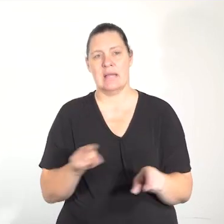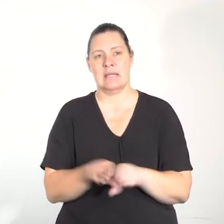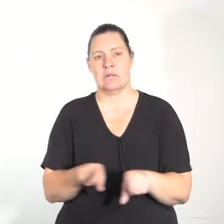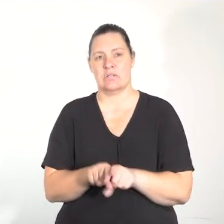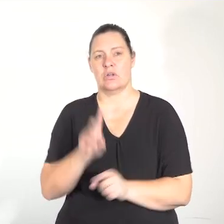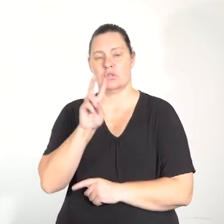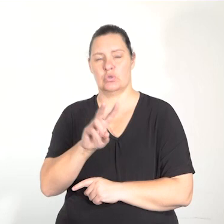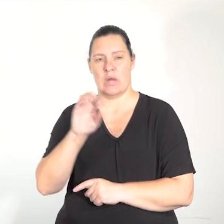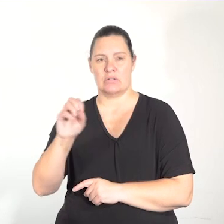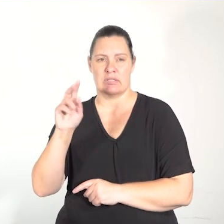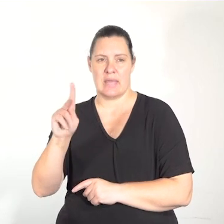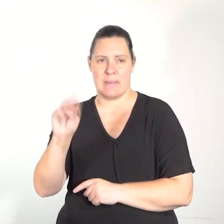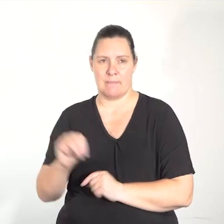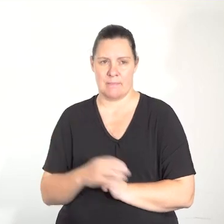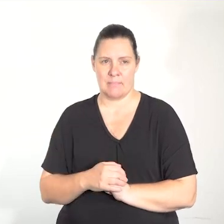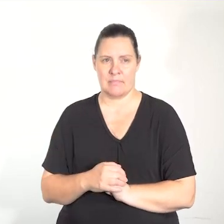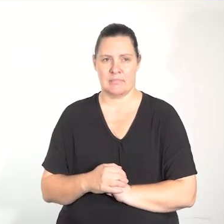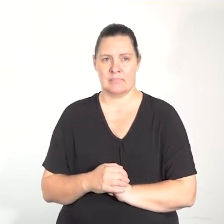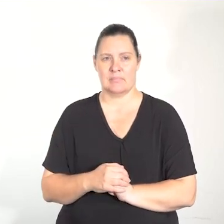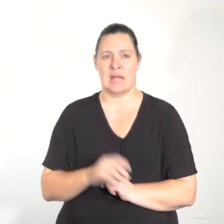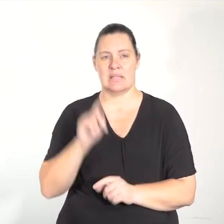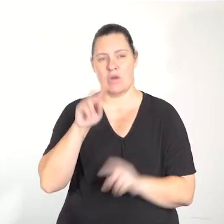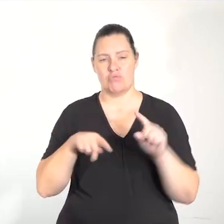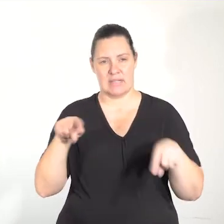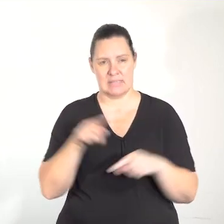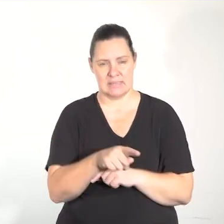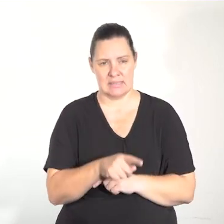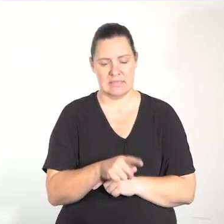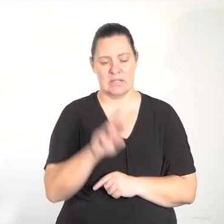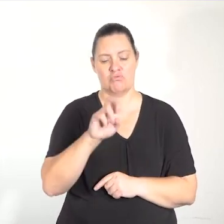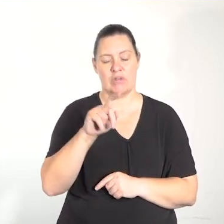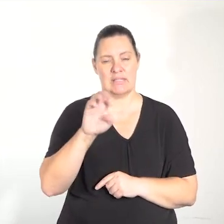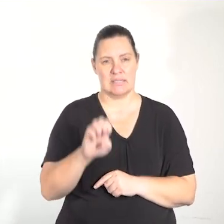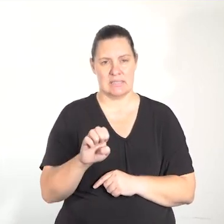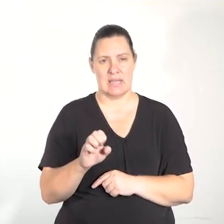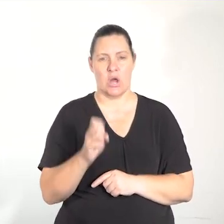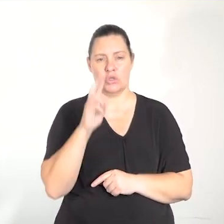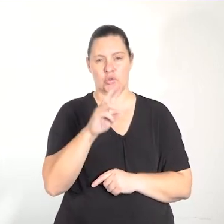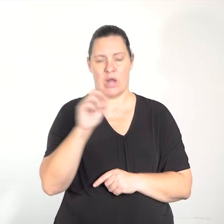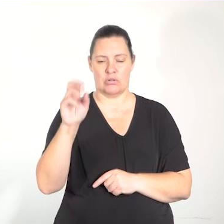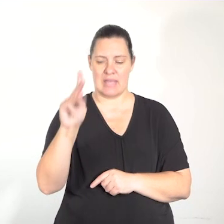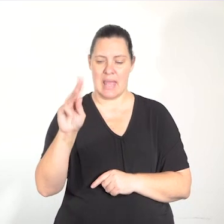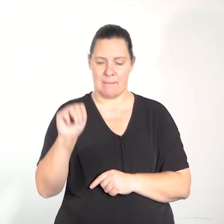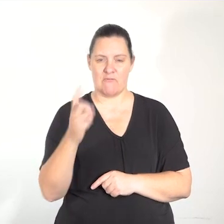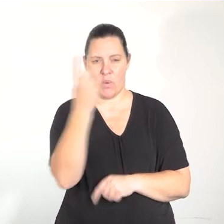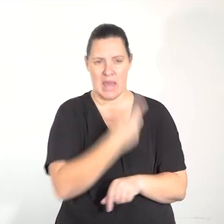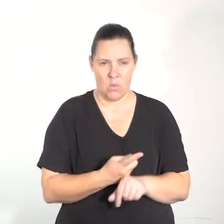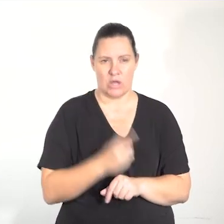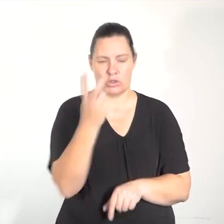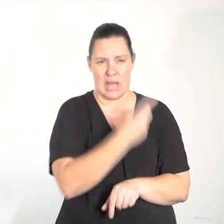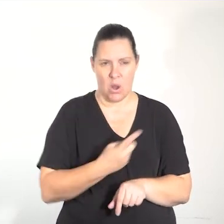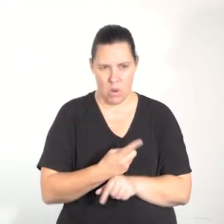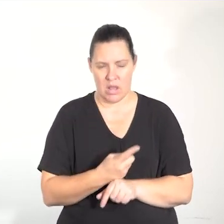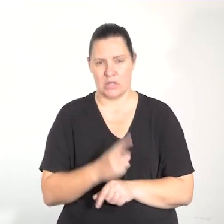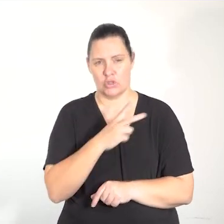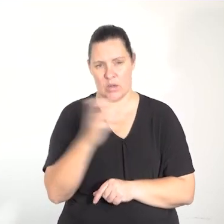to 200 kilometers. Remember, that was the rate there, 200 kilometers every hour. That is